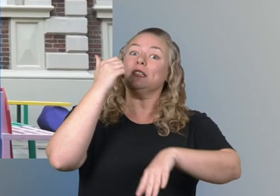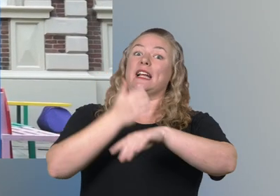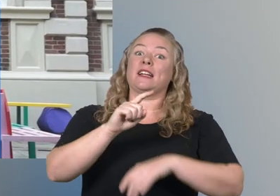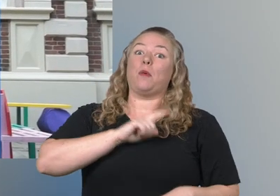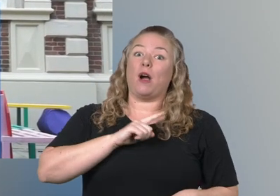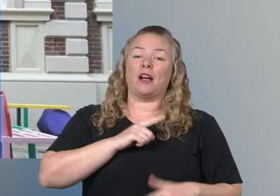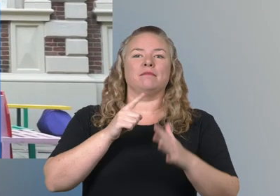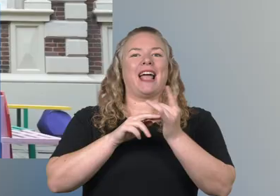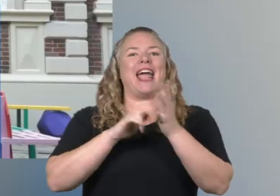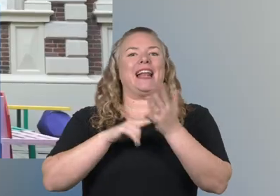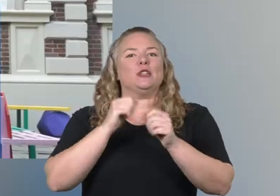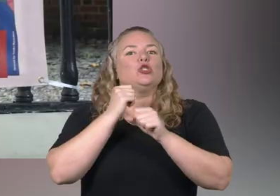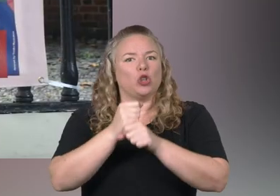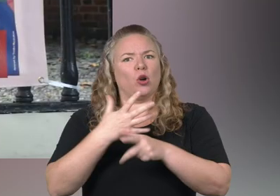school's